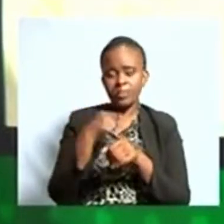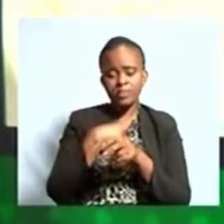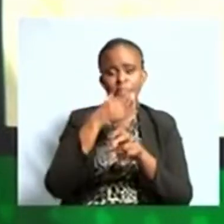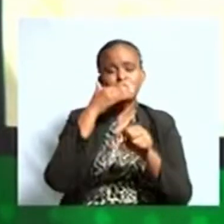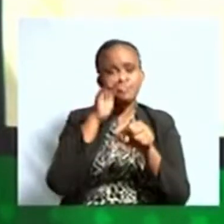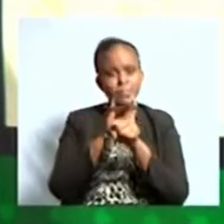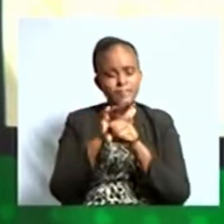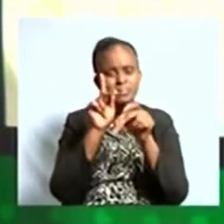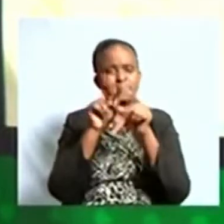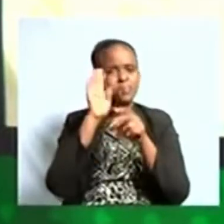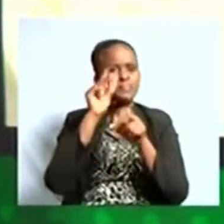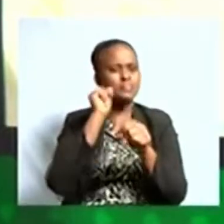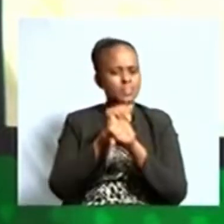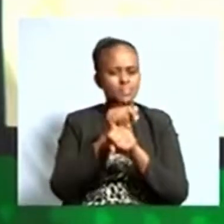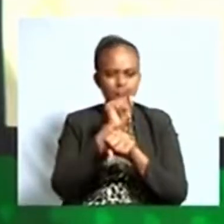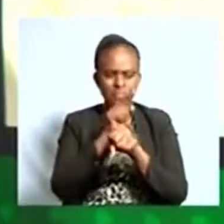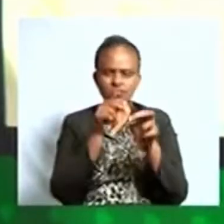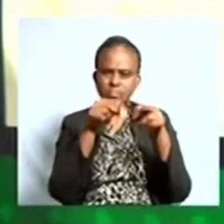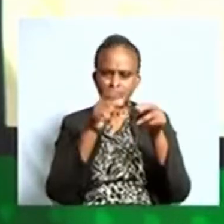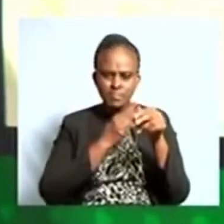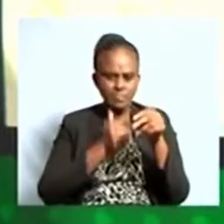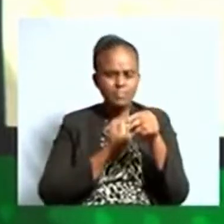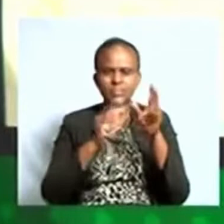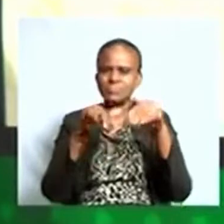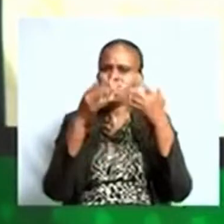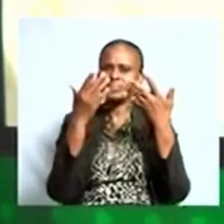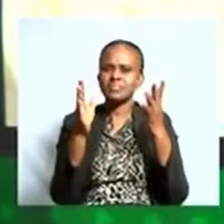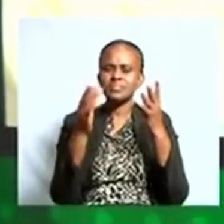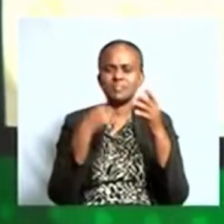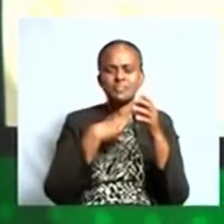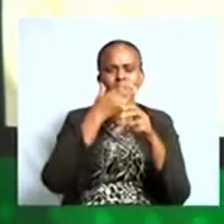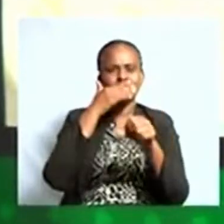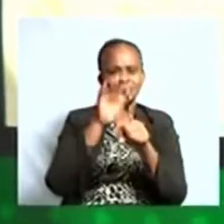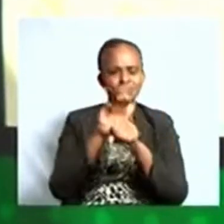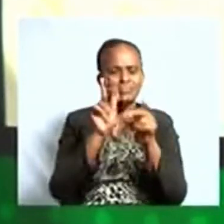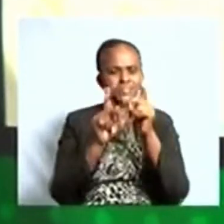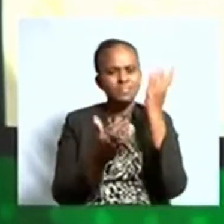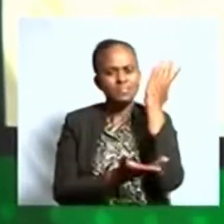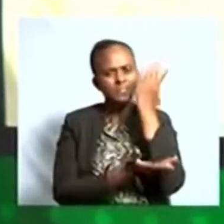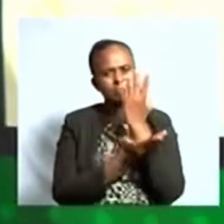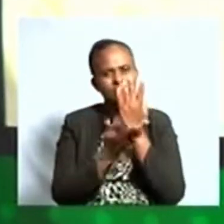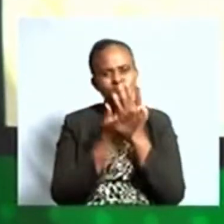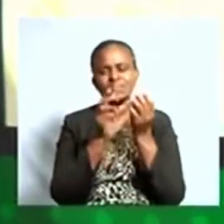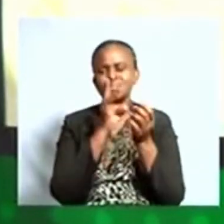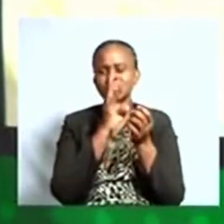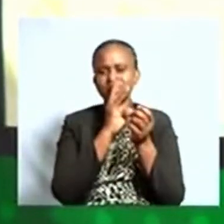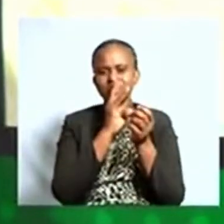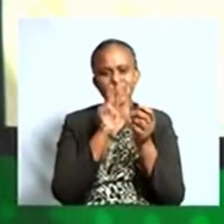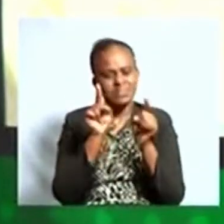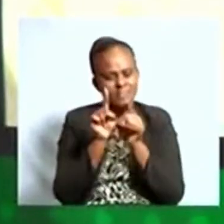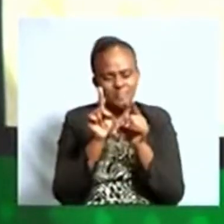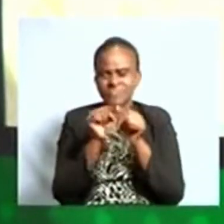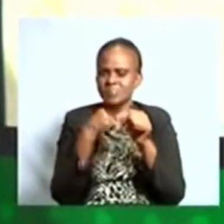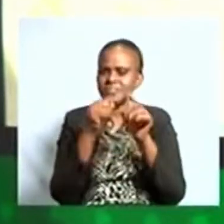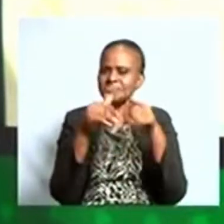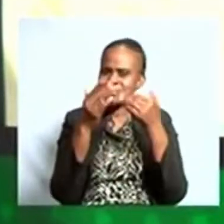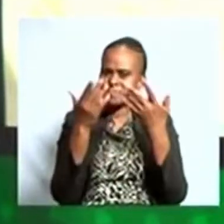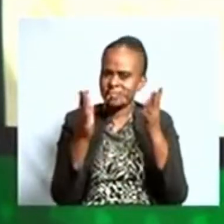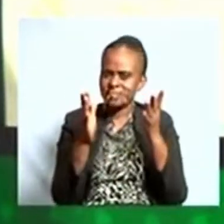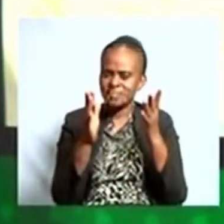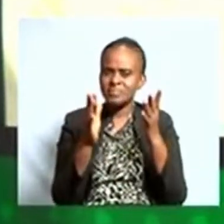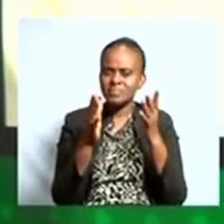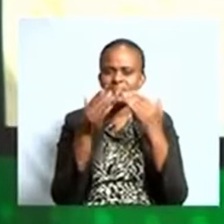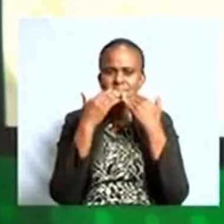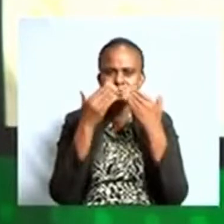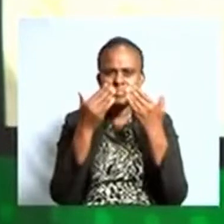the people that we're going to work on the roads, and I delivered. I promised the people that we're going to improve on water supply. I want to deliver. So